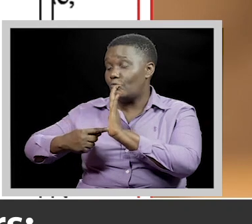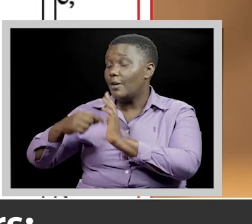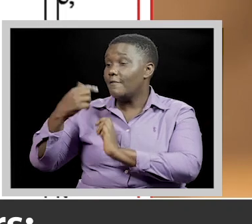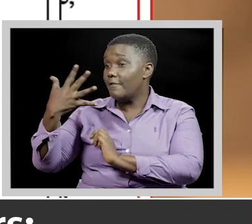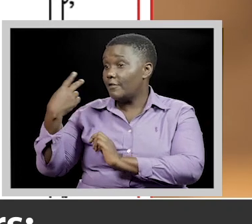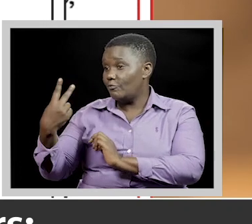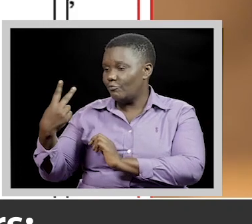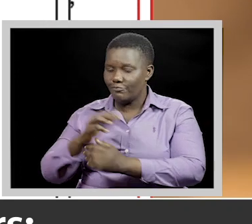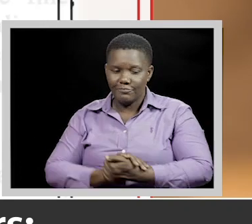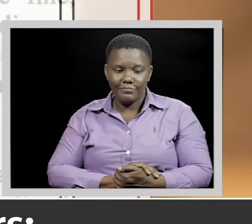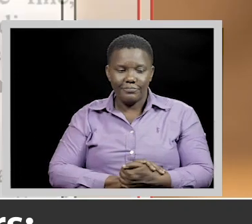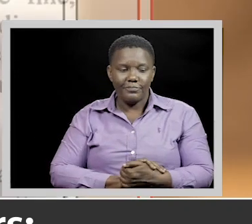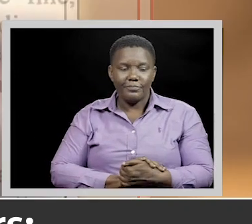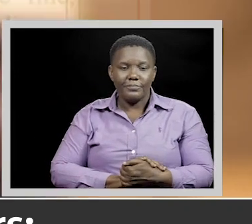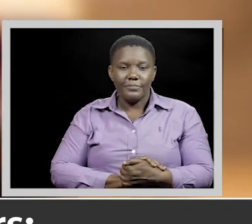the Juvenile Court Rules.